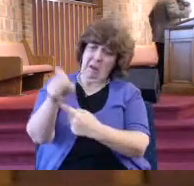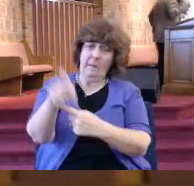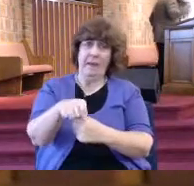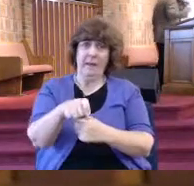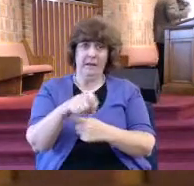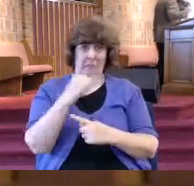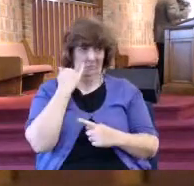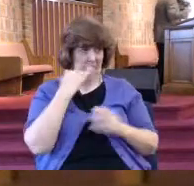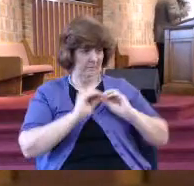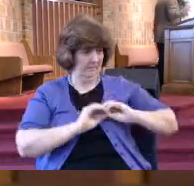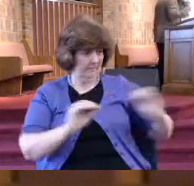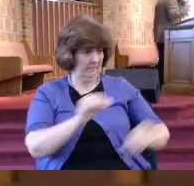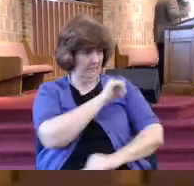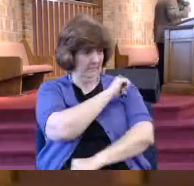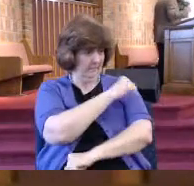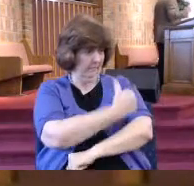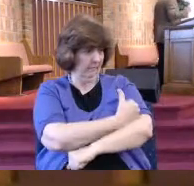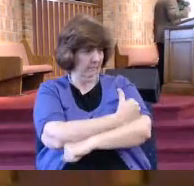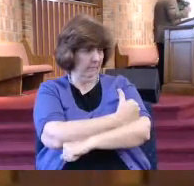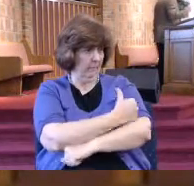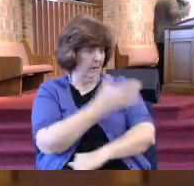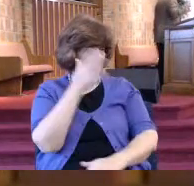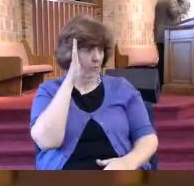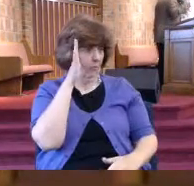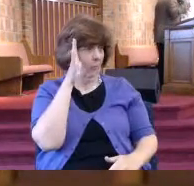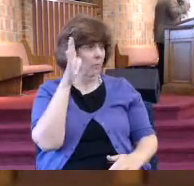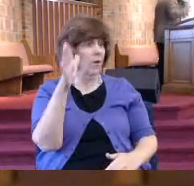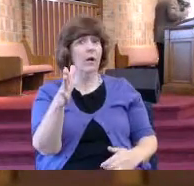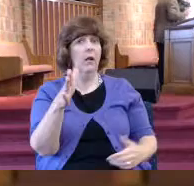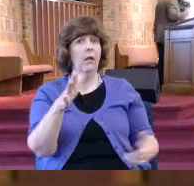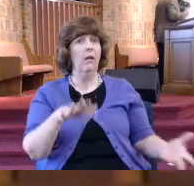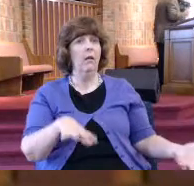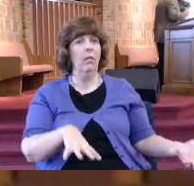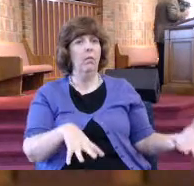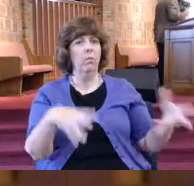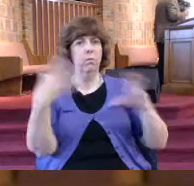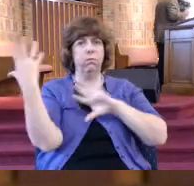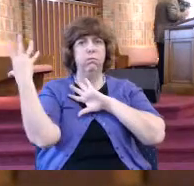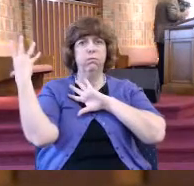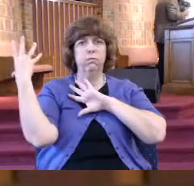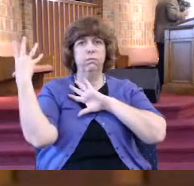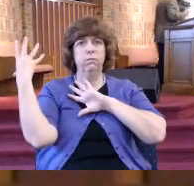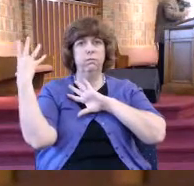without authority we have chaos.